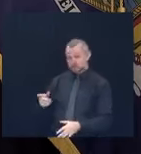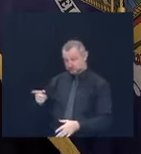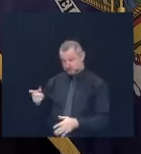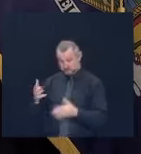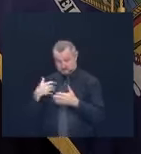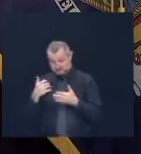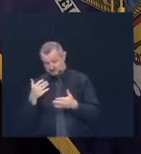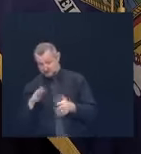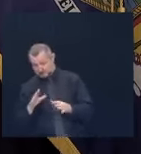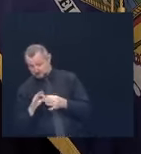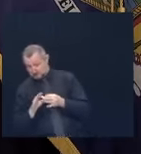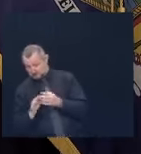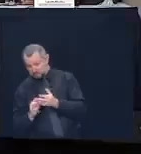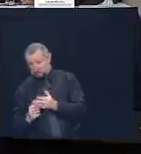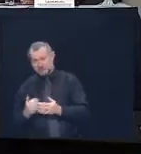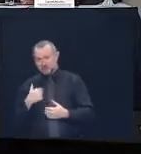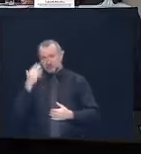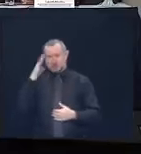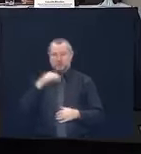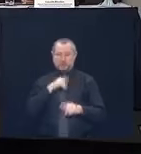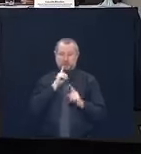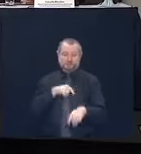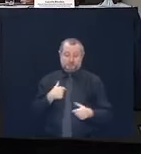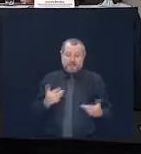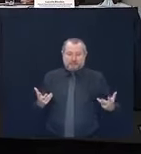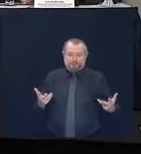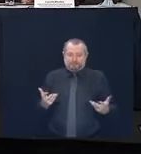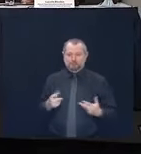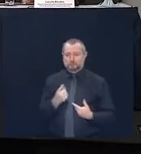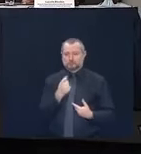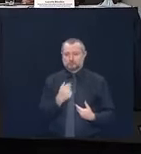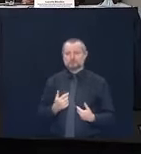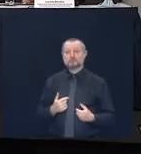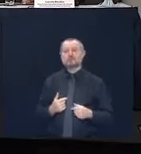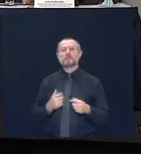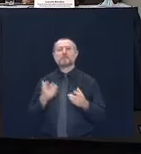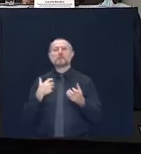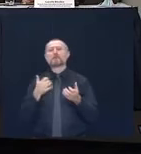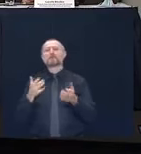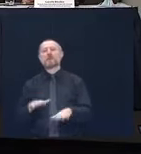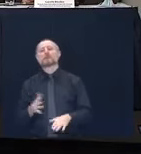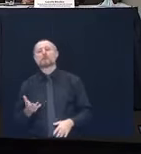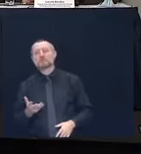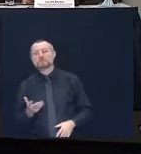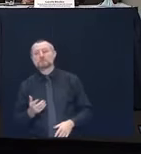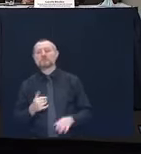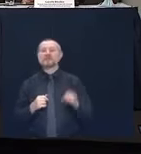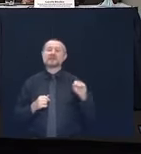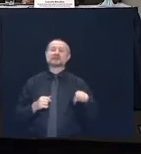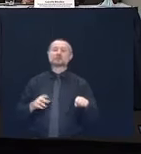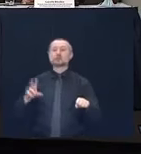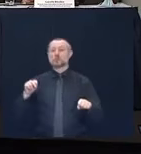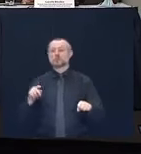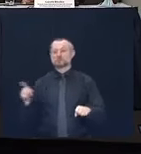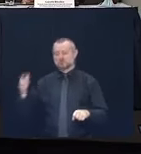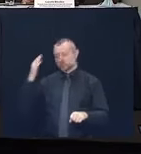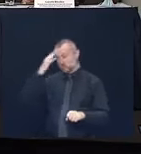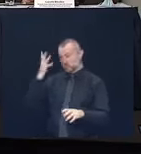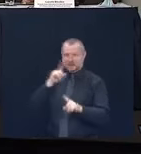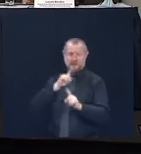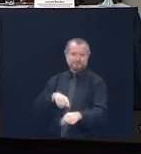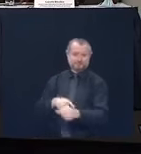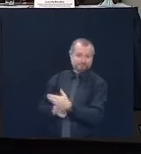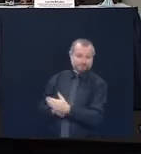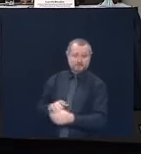or against Melissa? I do not know the answer. What do you want to bet? What's the over-under on whether Melissa knows the answer?